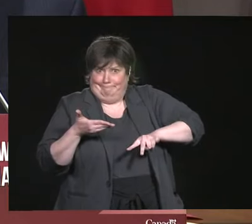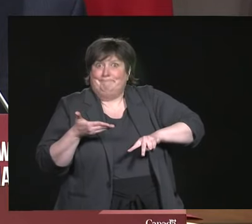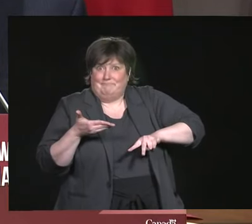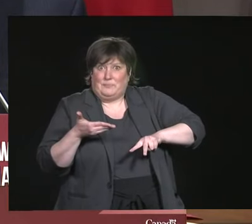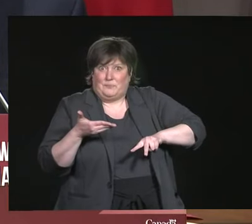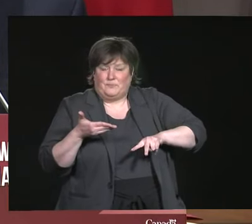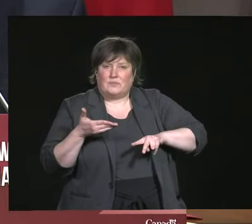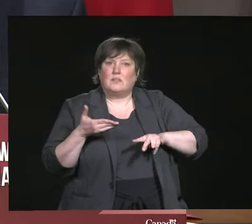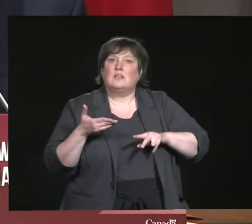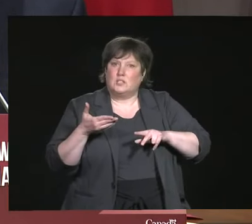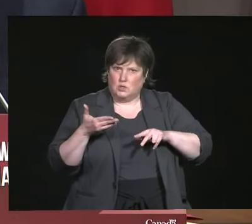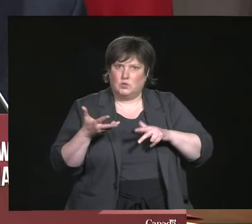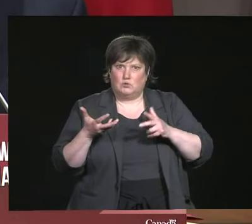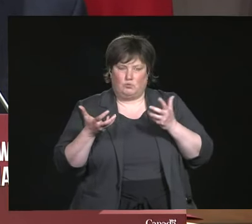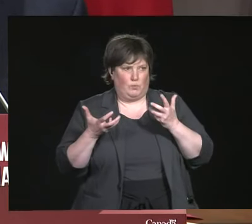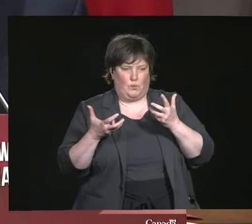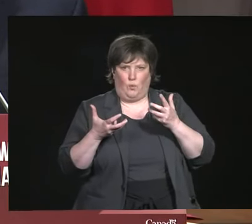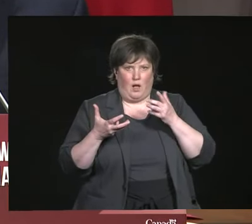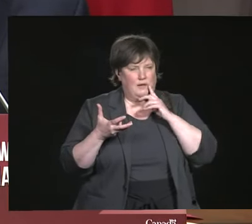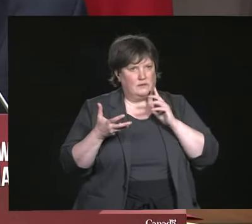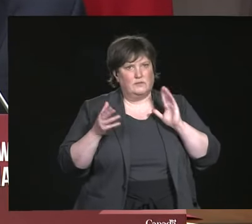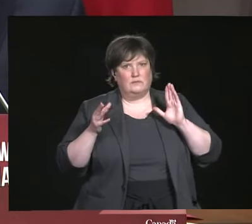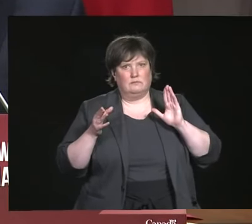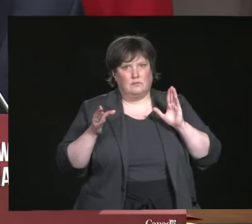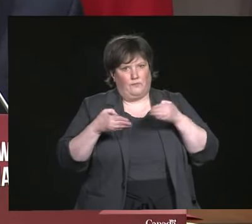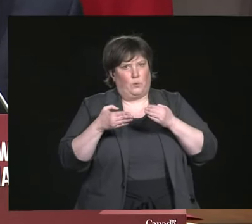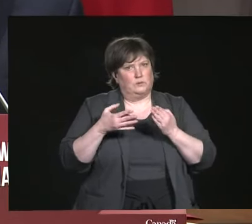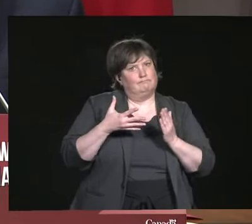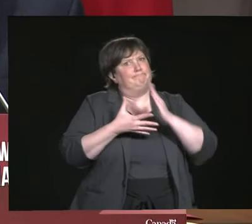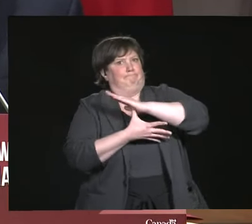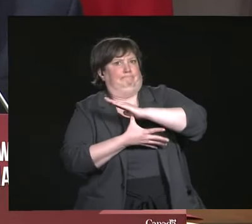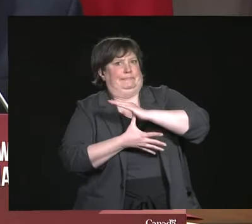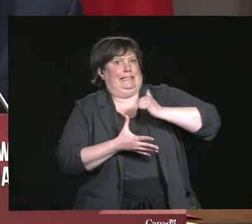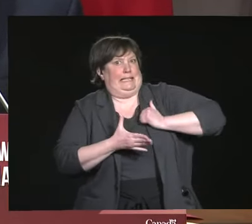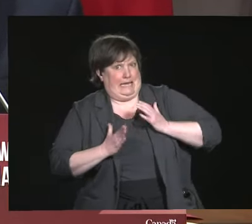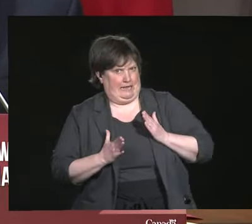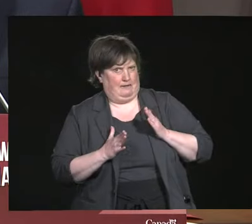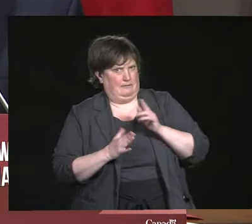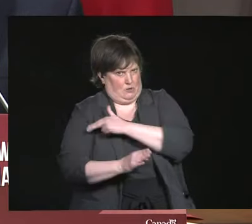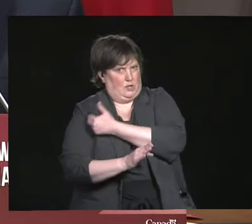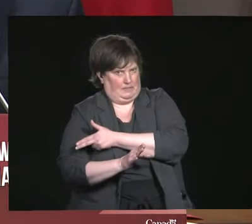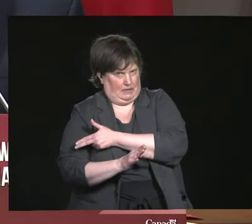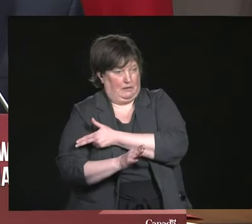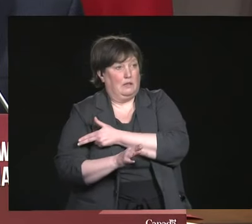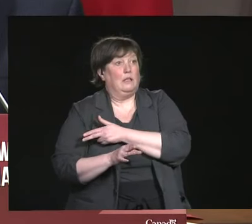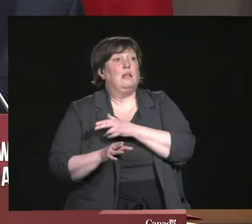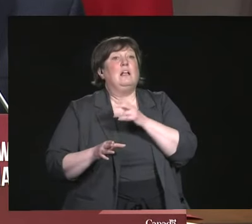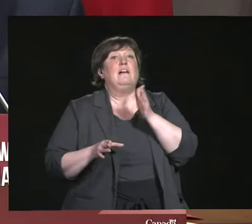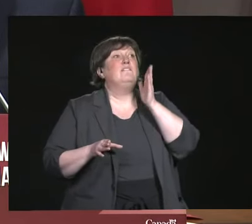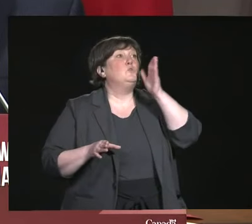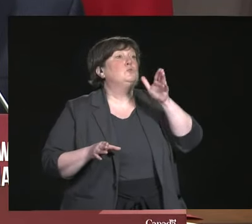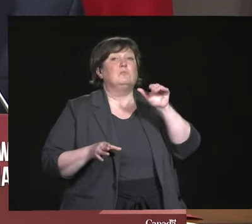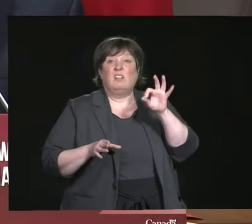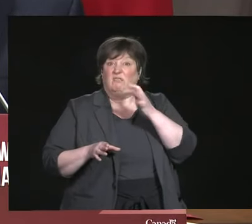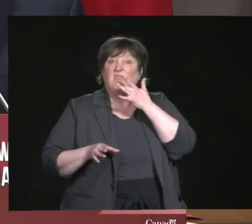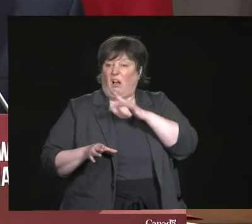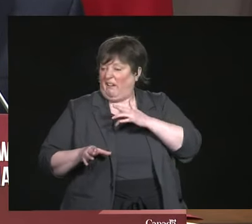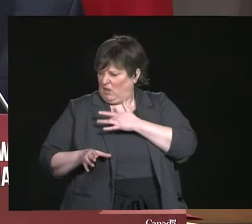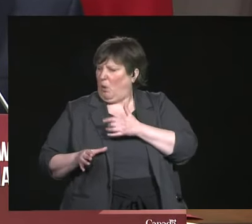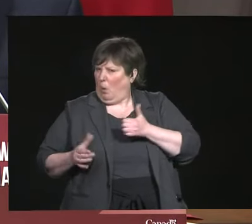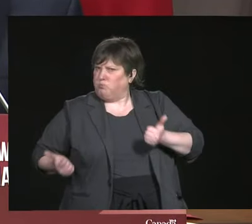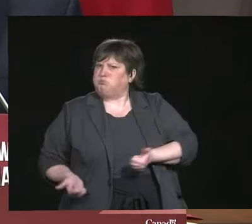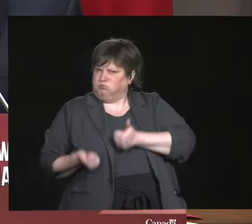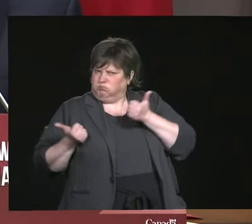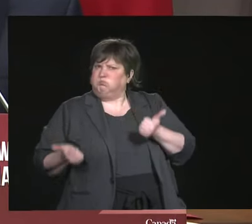for Canadian healthcare workers. And then down the road, if we're in a fortunate position where we have the ability to help other jurisdictions